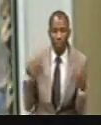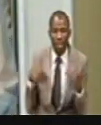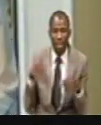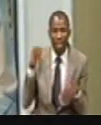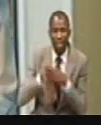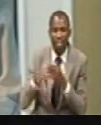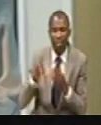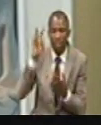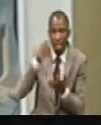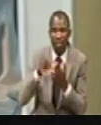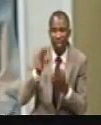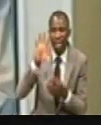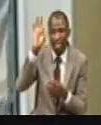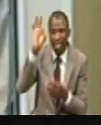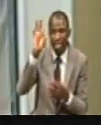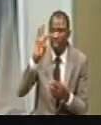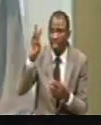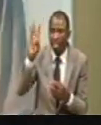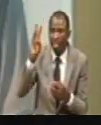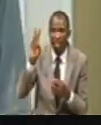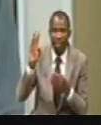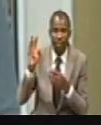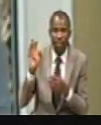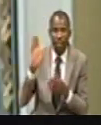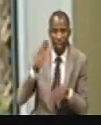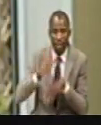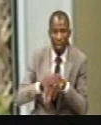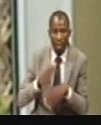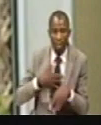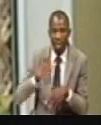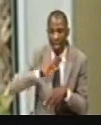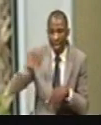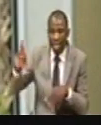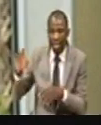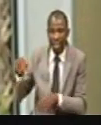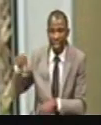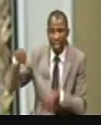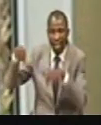experience one terrible and severe pain in